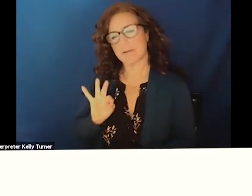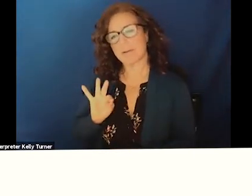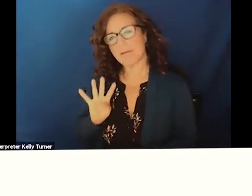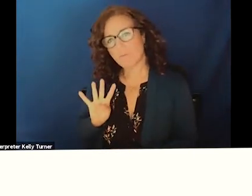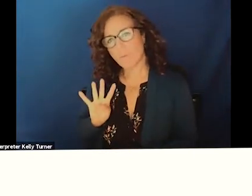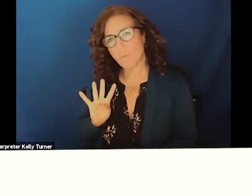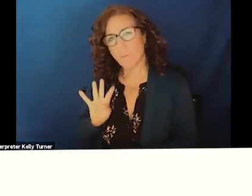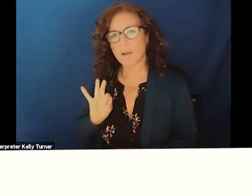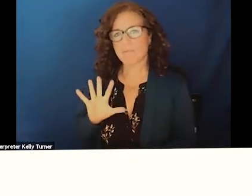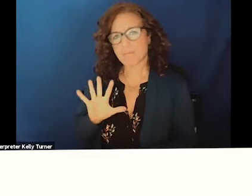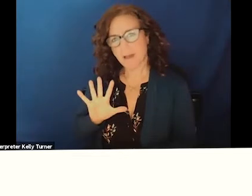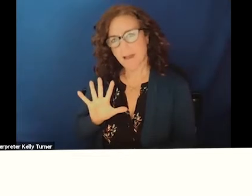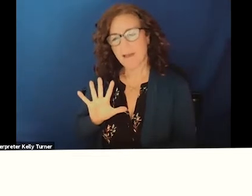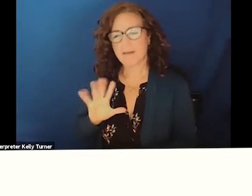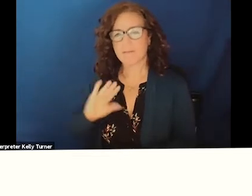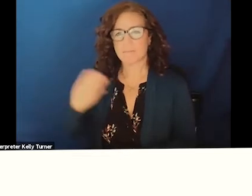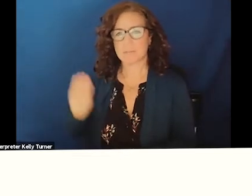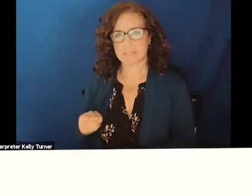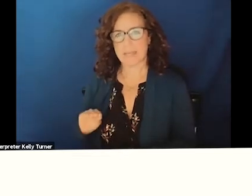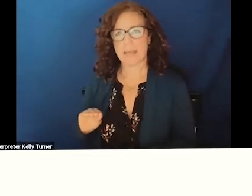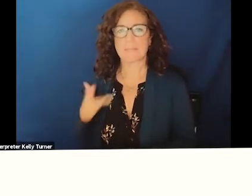95% attendance rate.